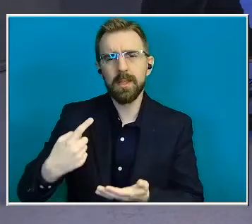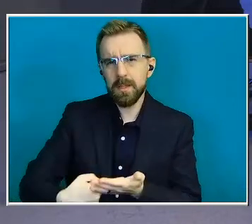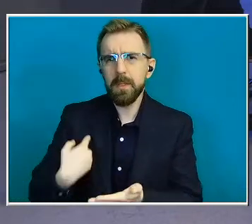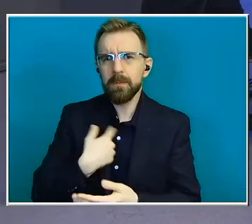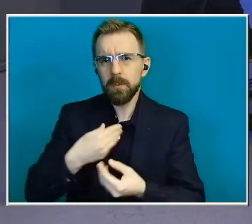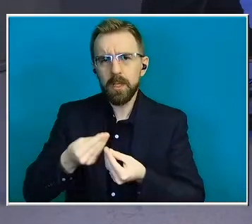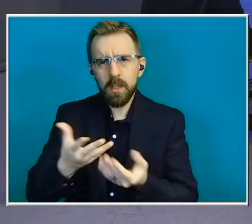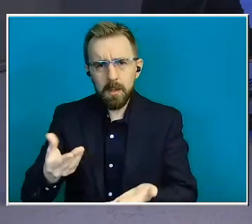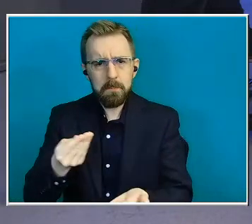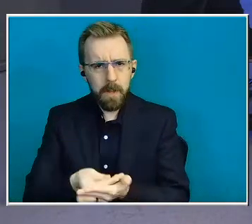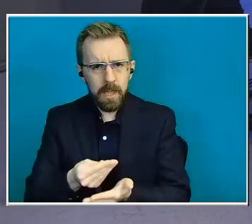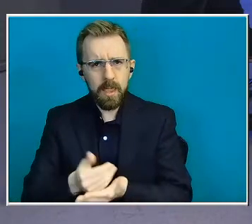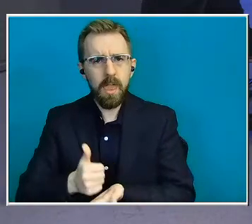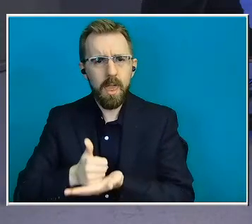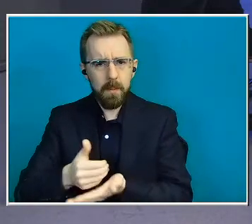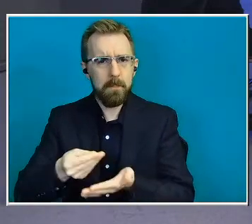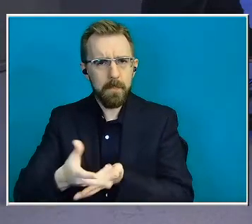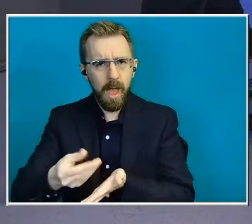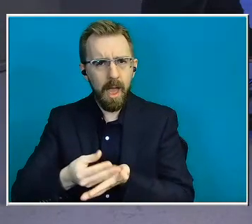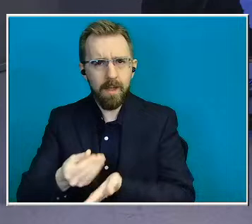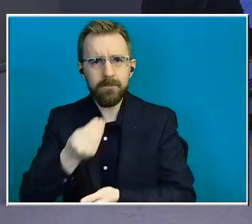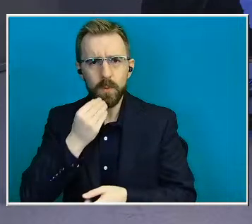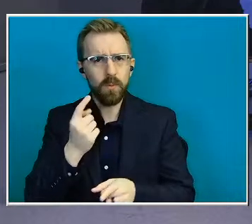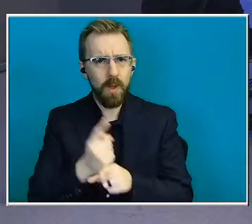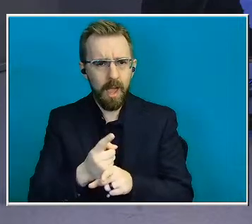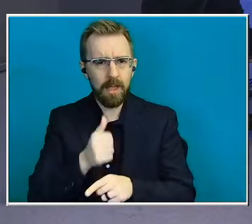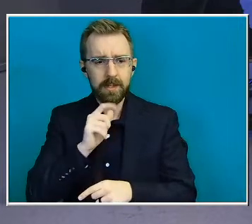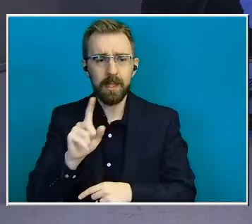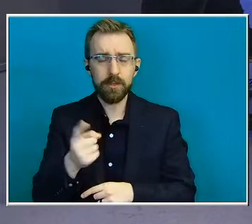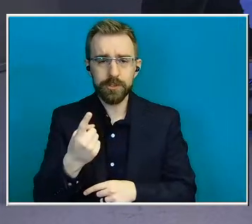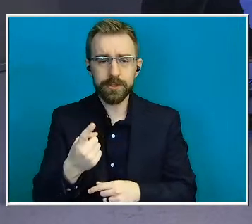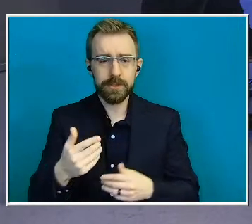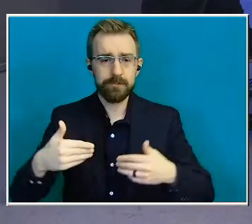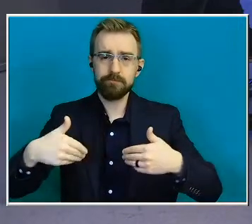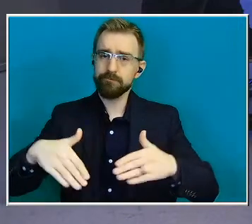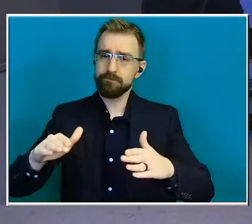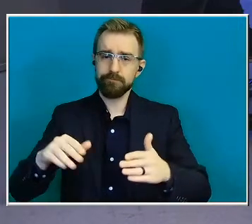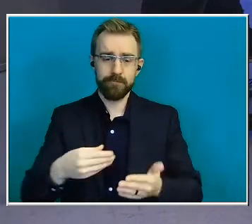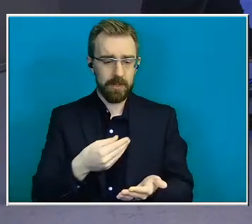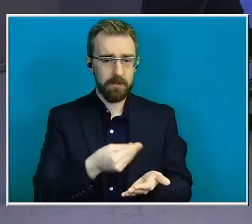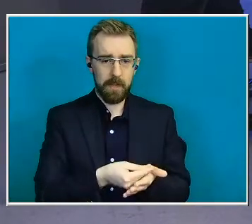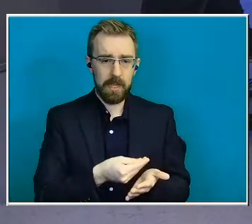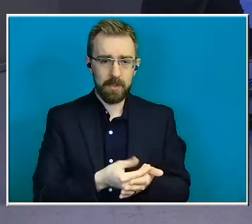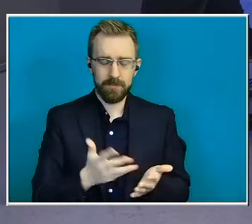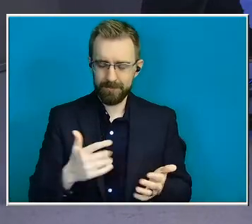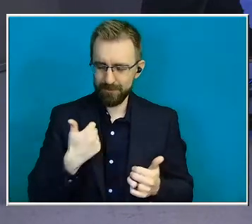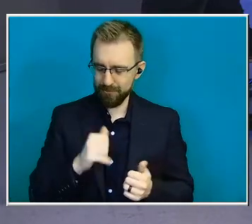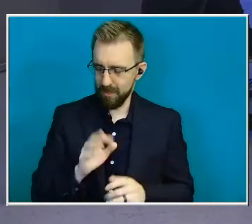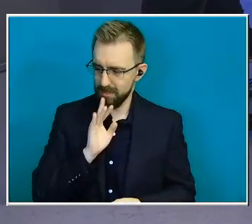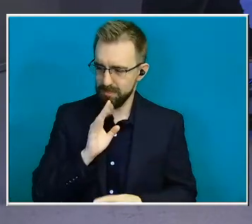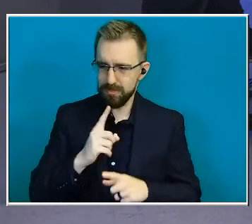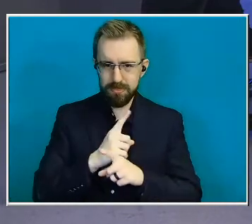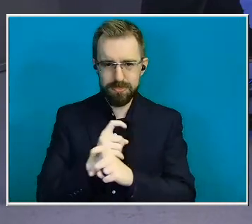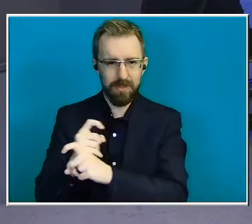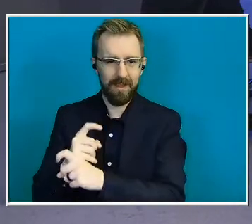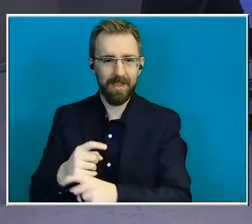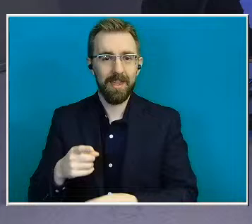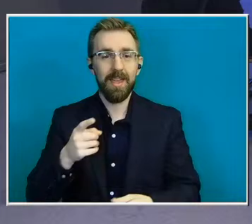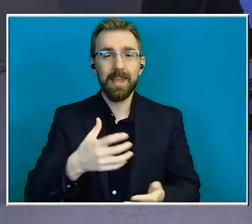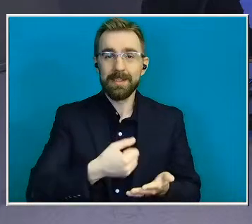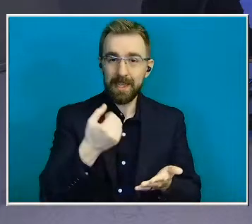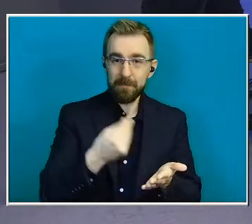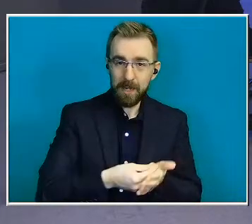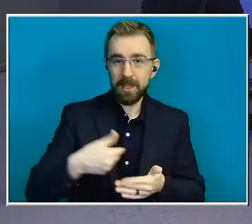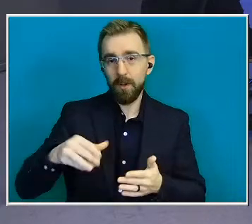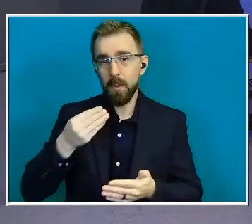food. And it's not just we want to go buy go take this food, or let me try that again, take the money and go buy food. How do we do that? How do we